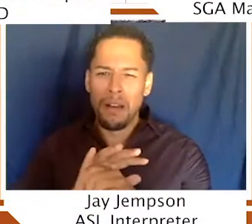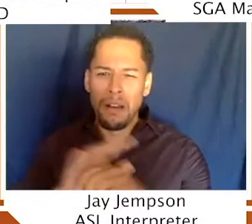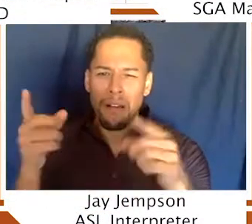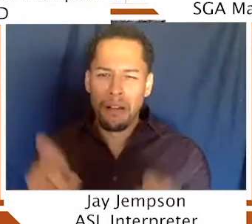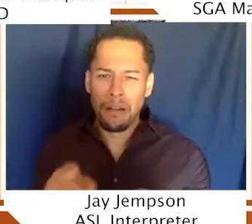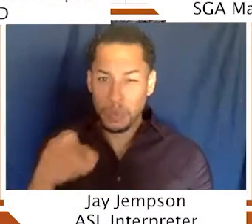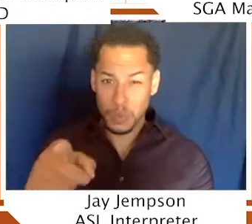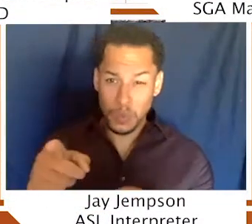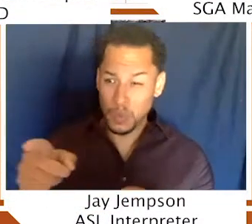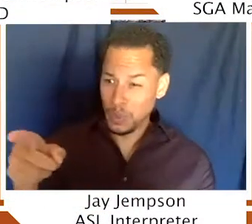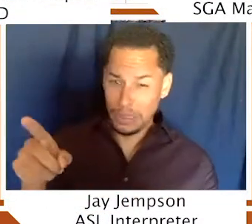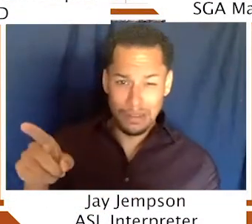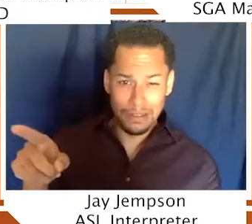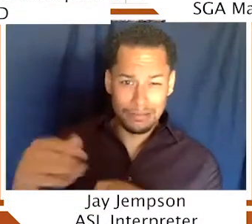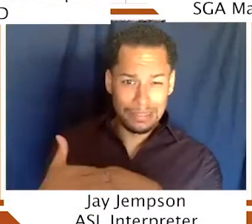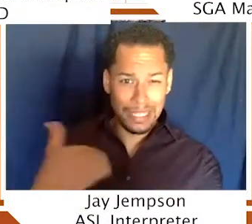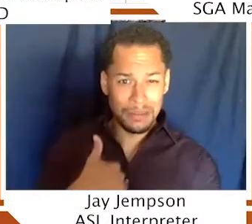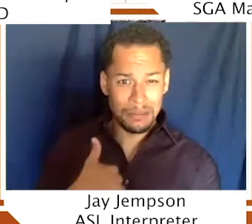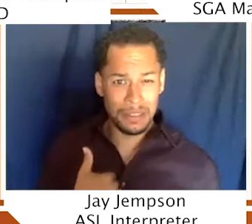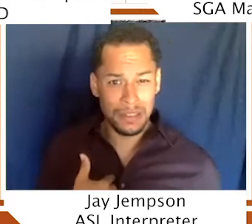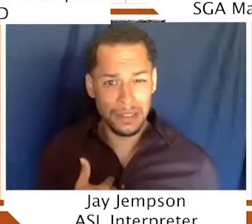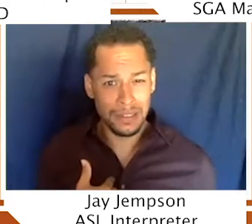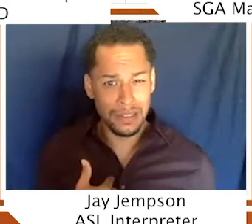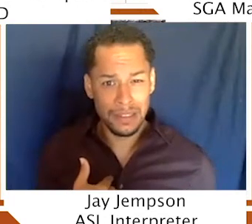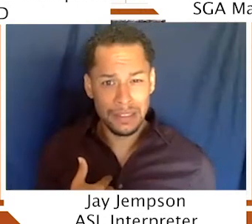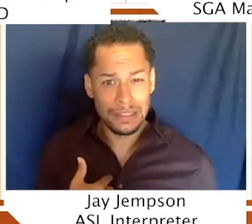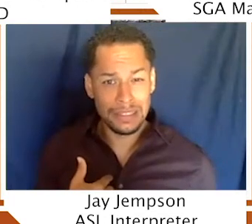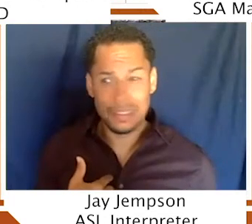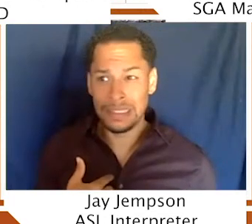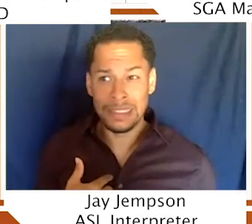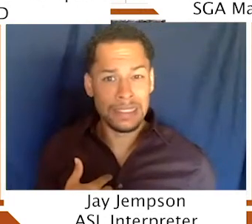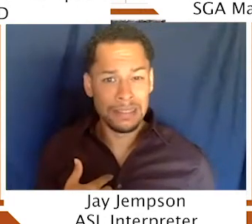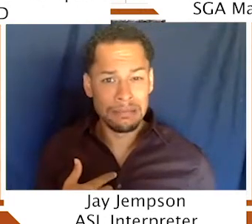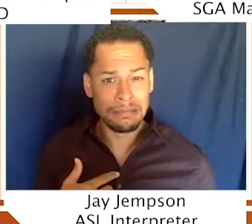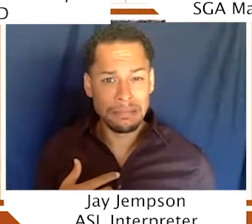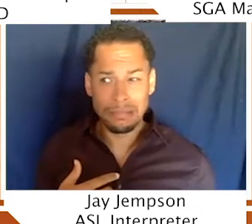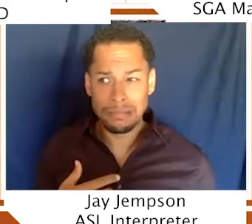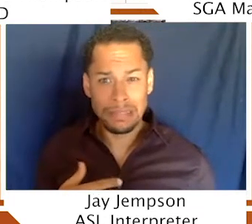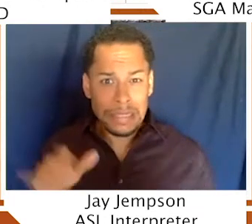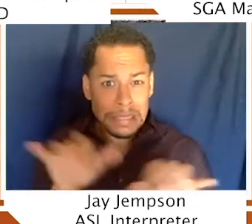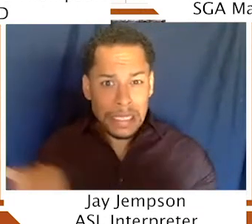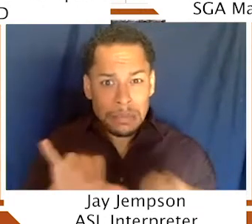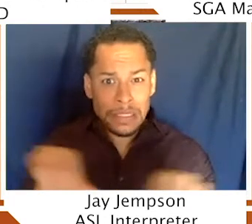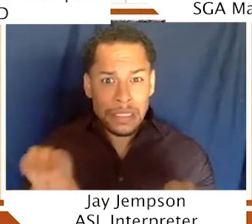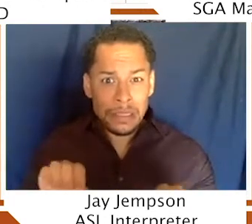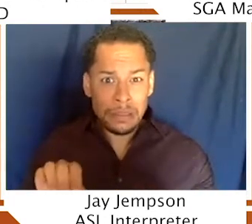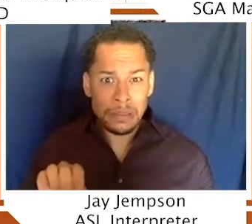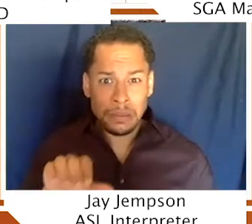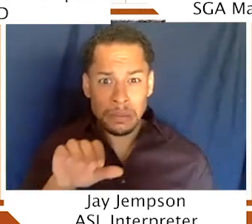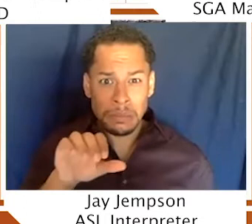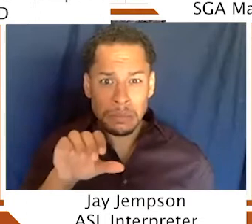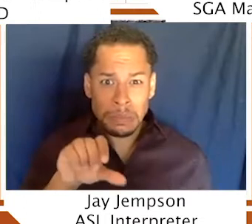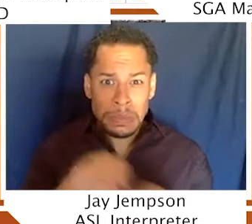some, y'all are sending me this same ish. Isn't anybody talking